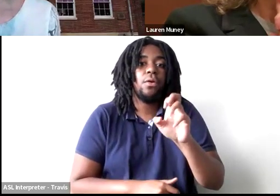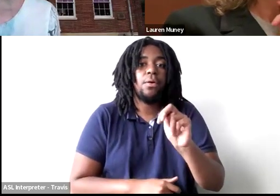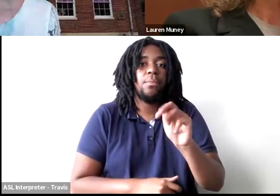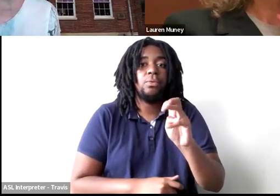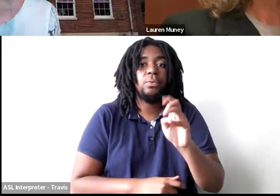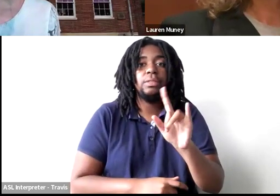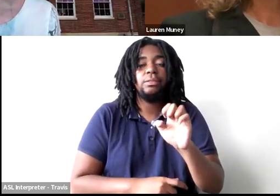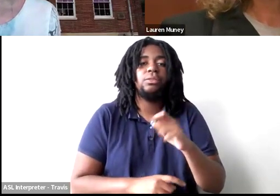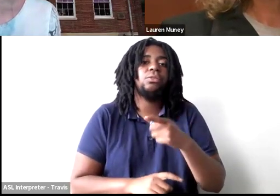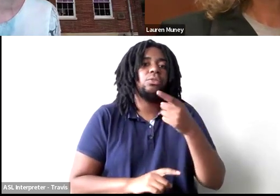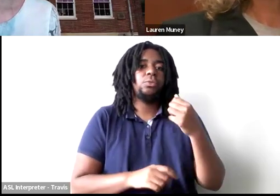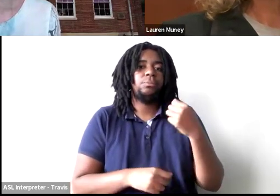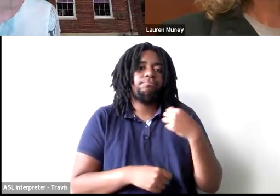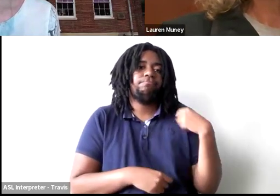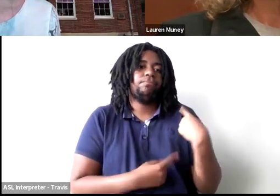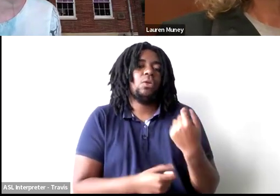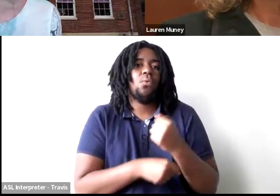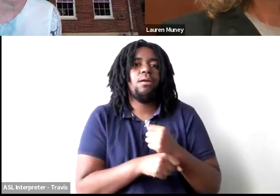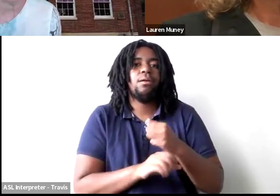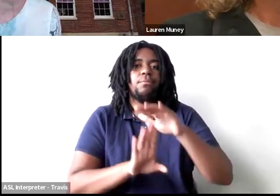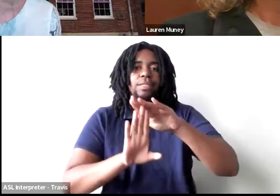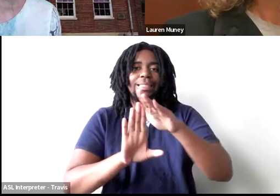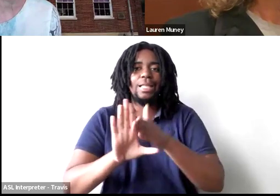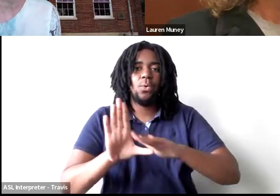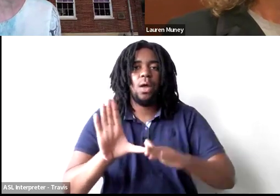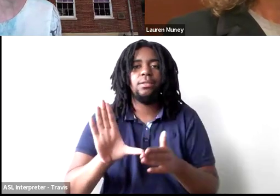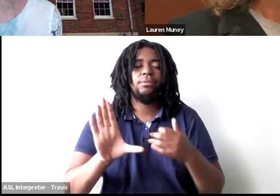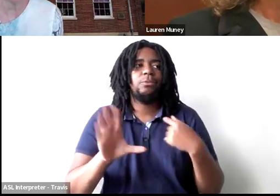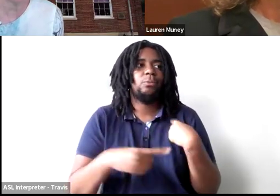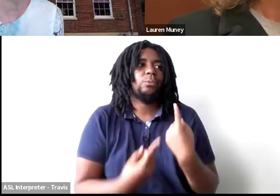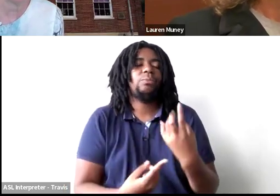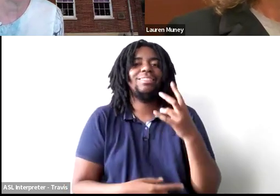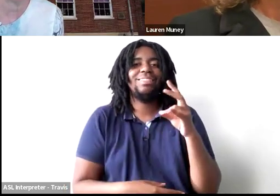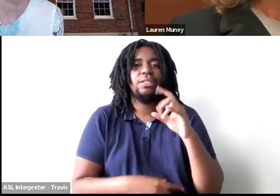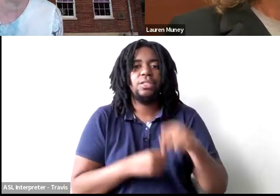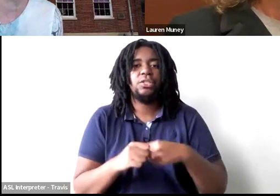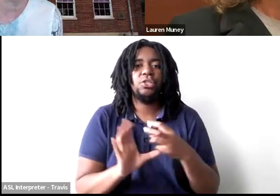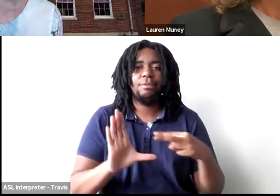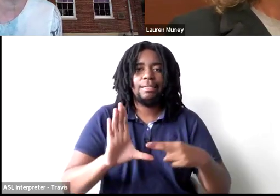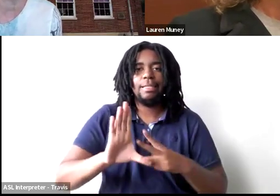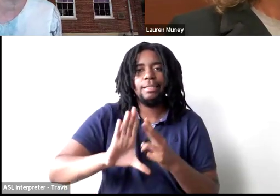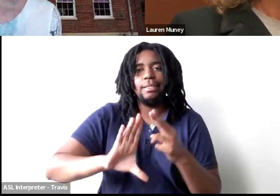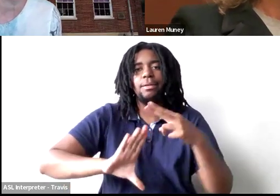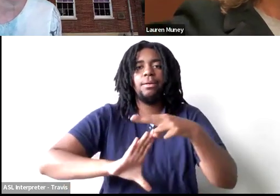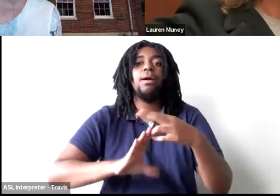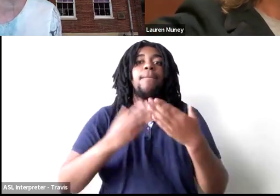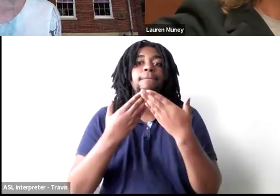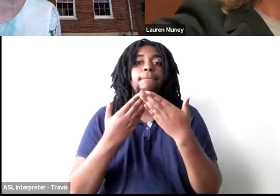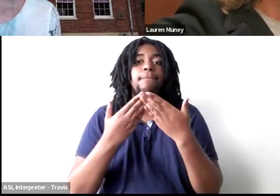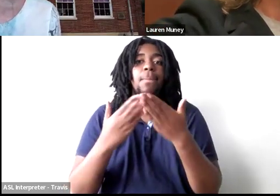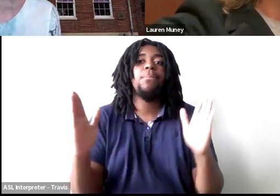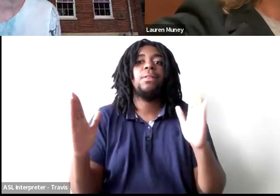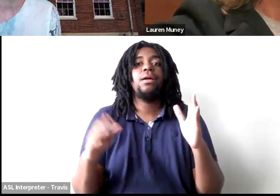scissor-cut profiles and silhouettes for almost 17 years. She cuts silhouettes at public, corporate, and community